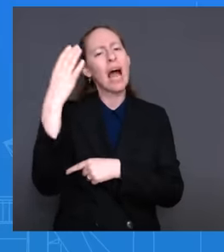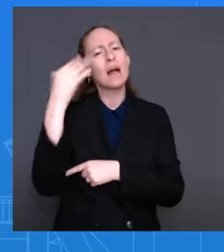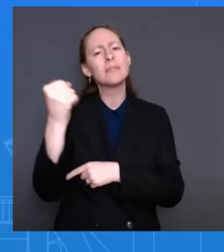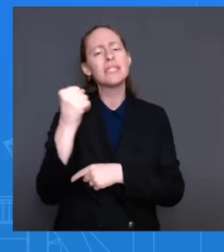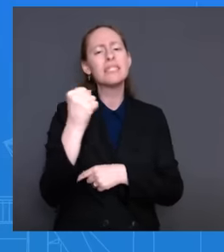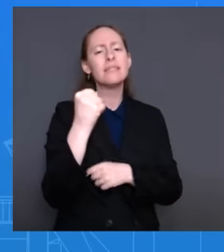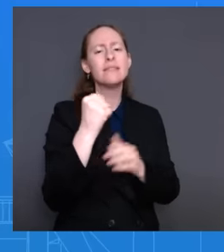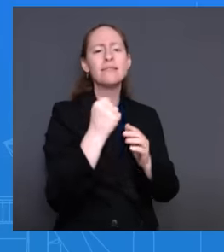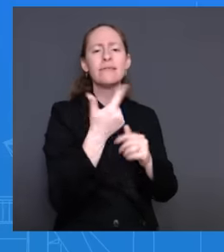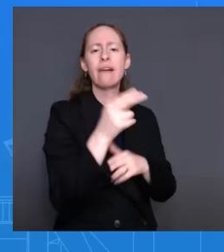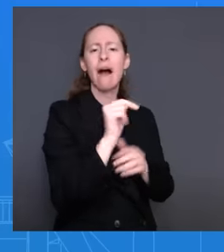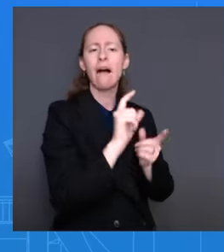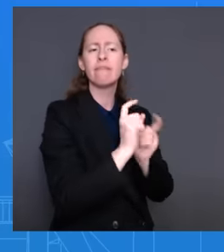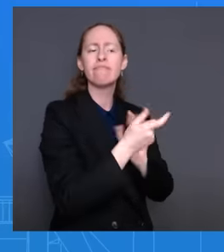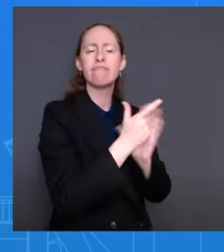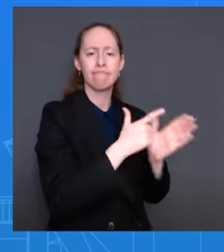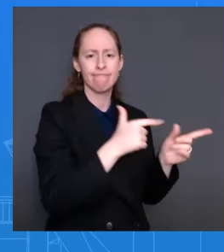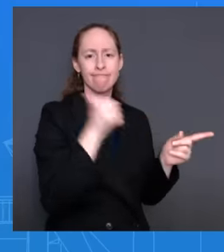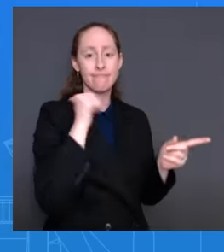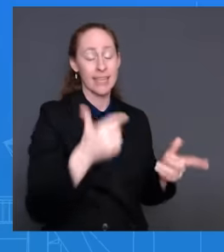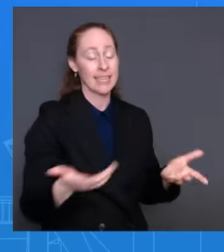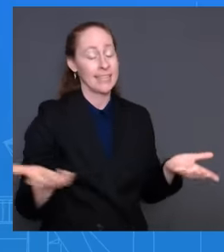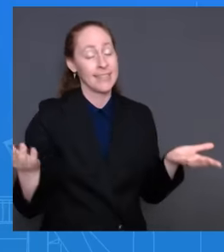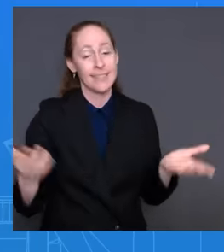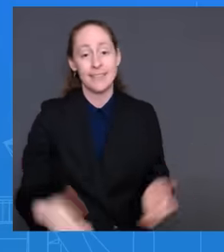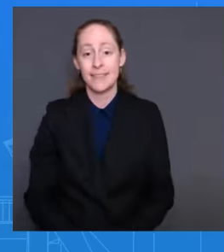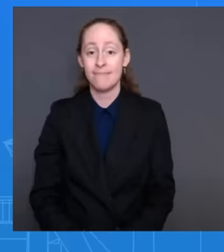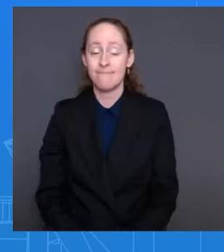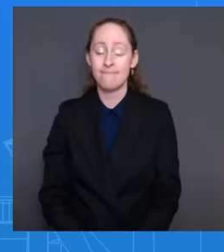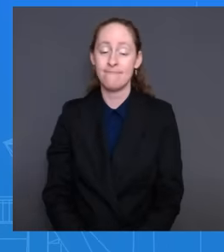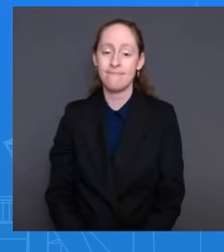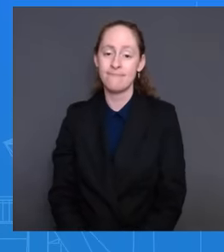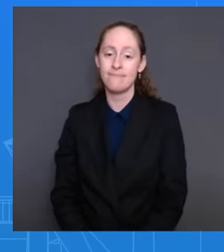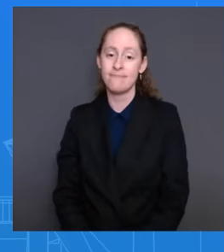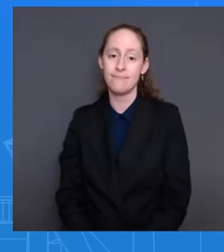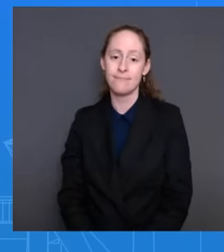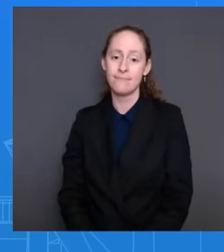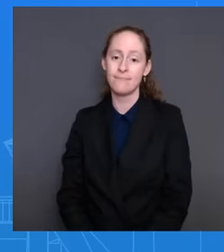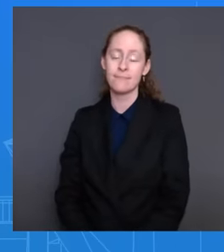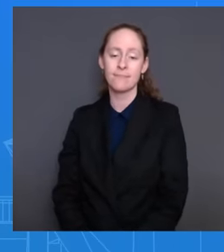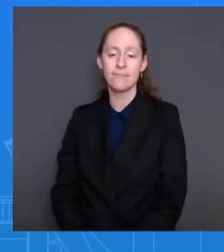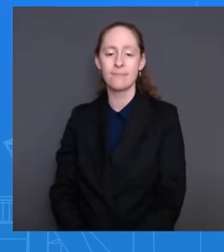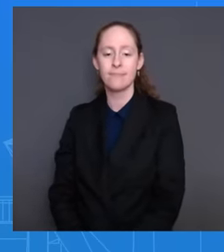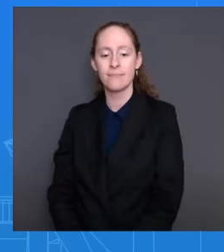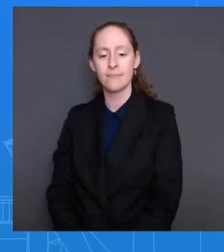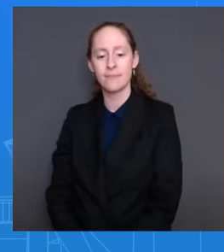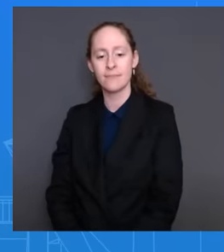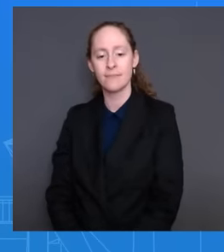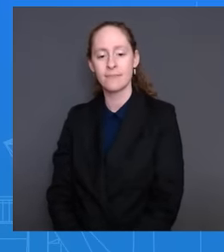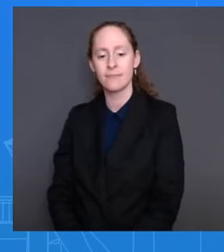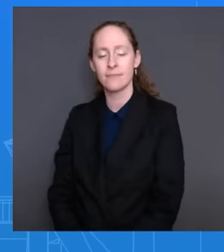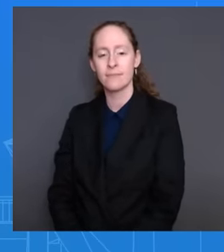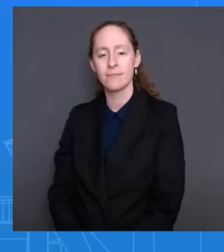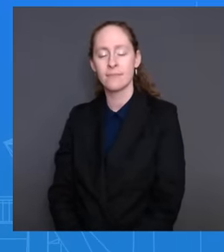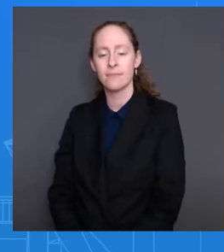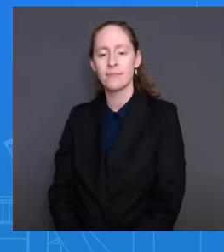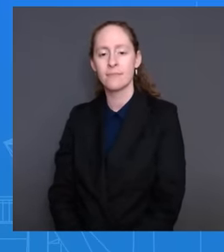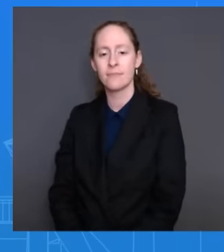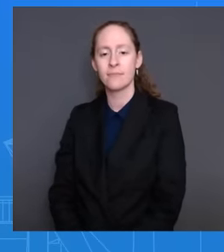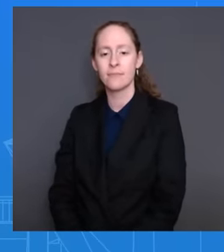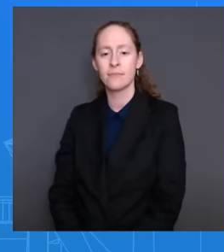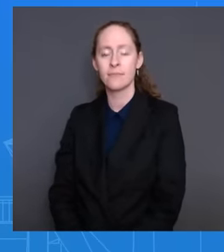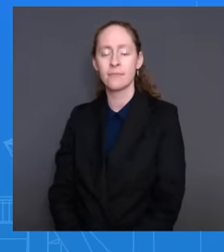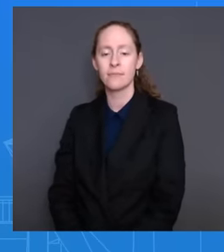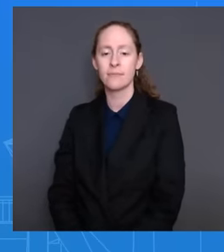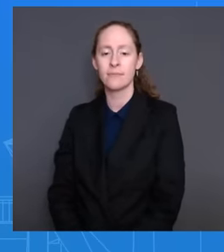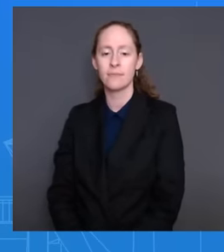This is a question I was hoping to get to Brian Deese, but I'm hoping you can help us understand it as well. Earlier today, Larry Summers told the Washington Post essentially